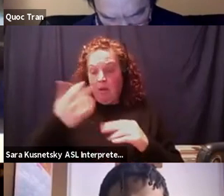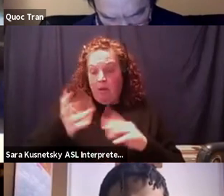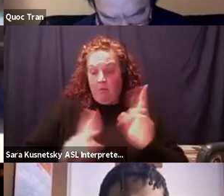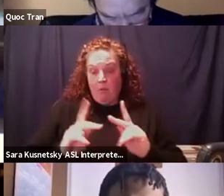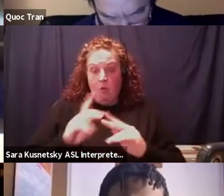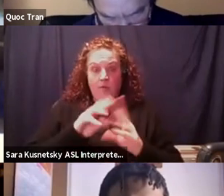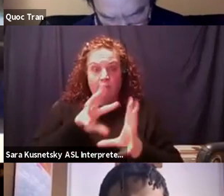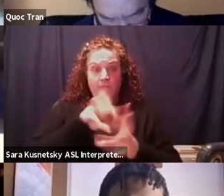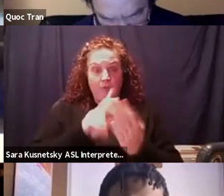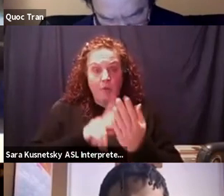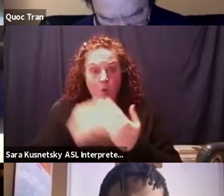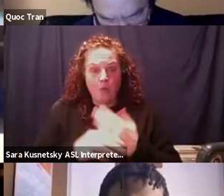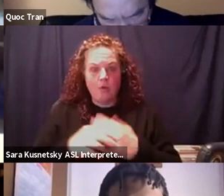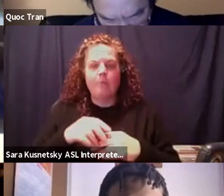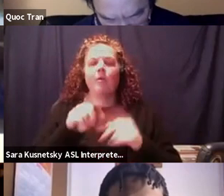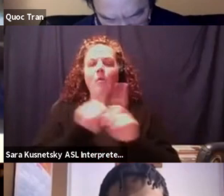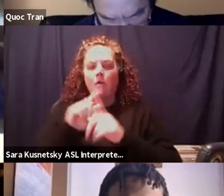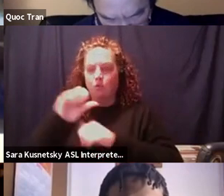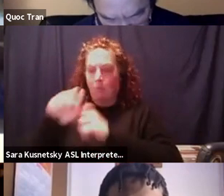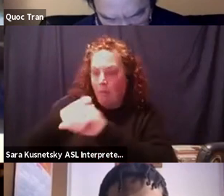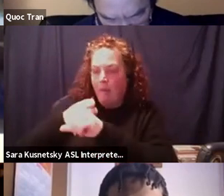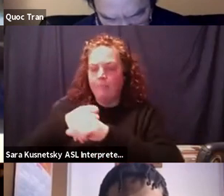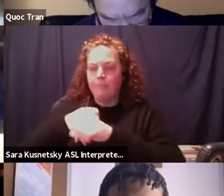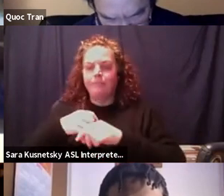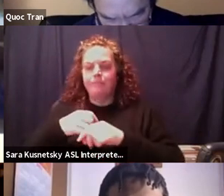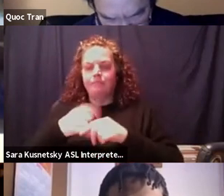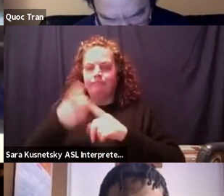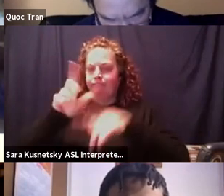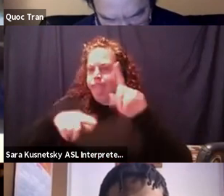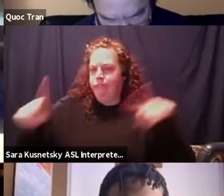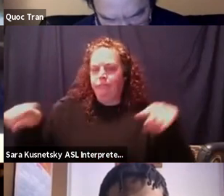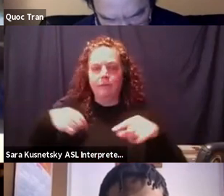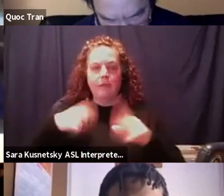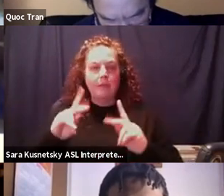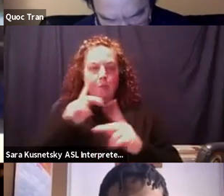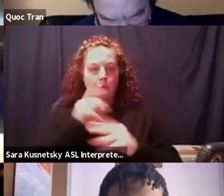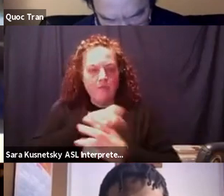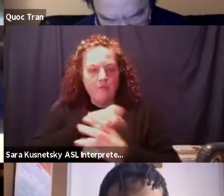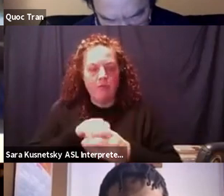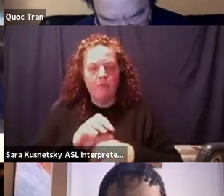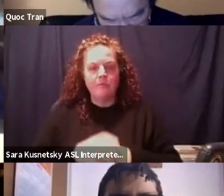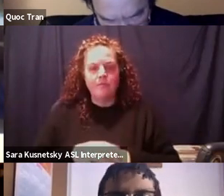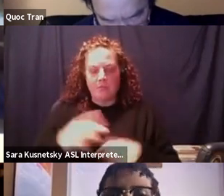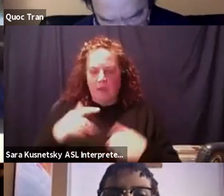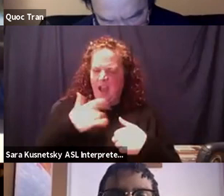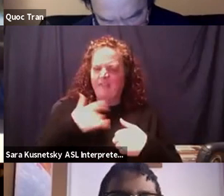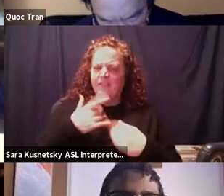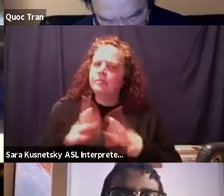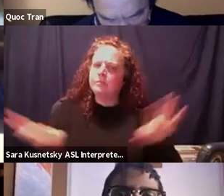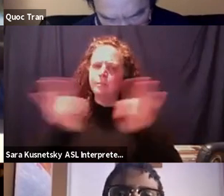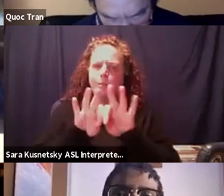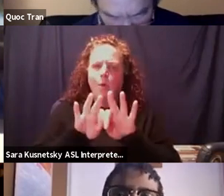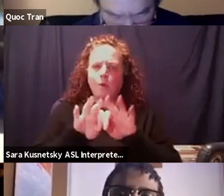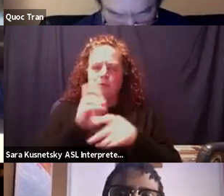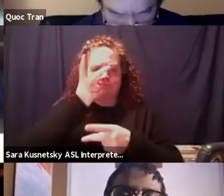We heard from young people in the program, we also heard from distinguished alumni, very diverse range of people. So I think it's important to keep the